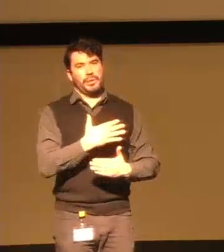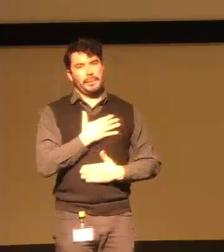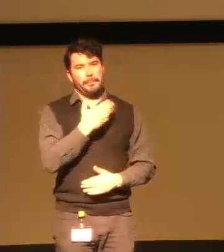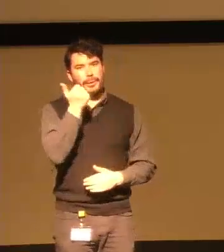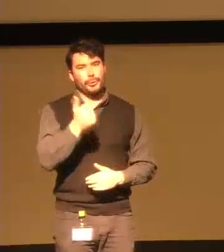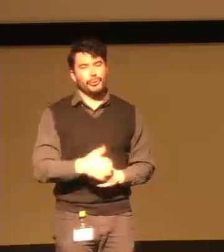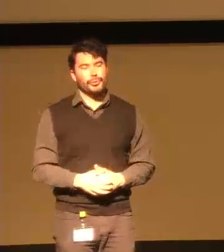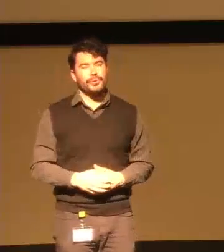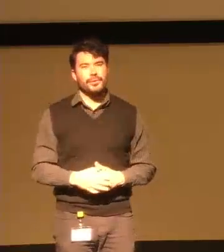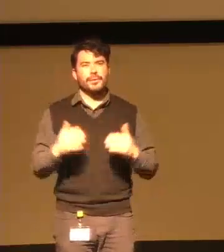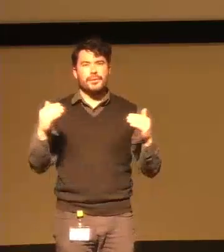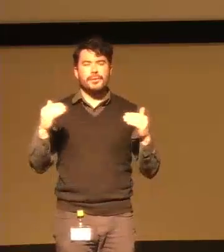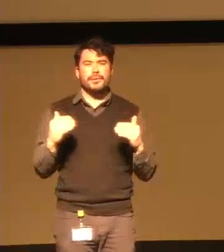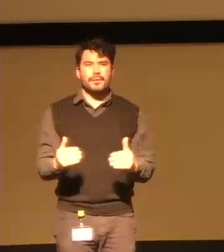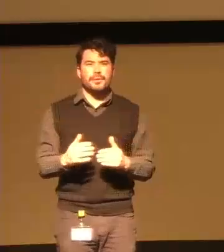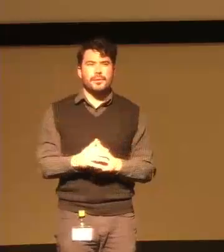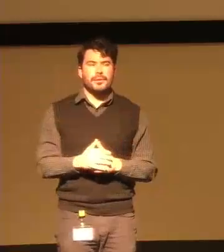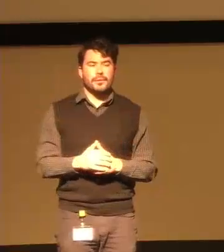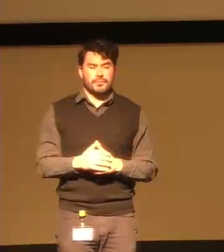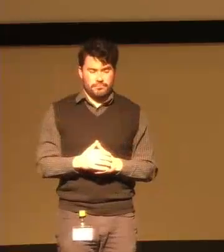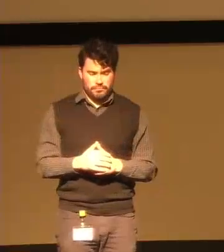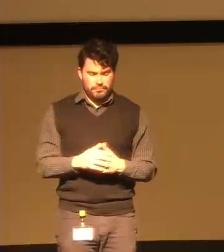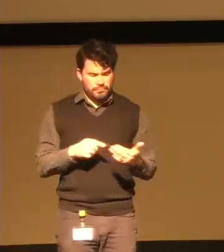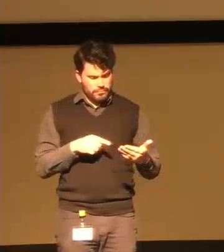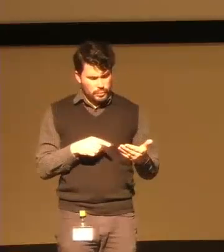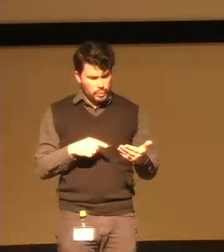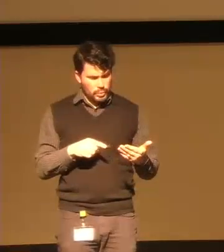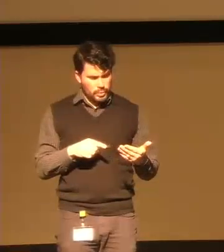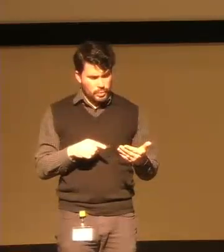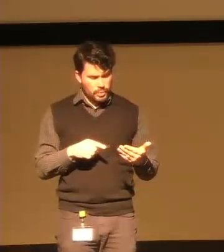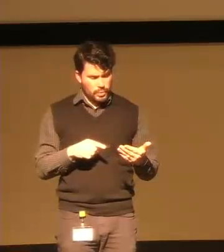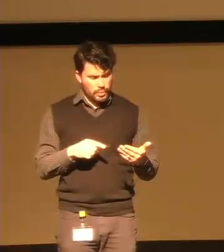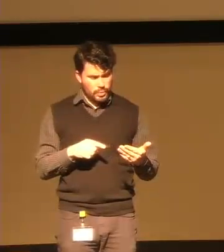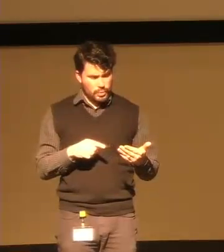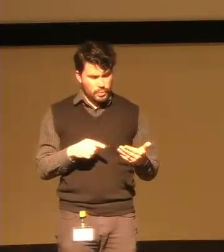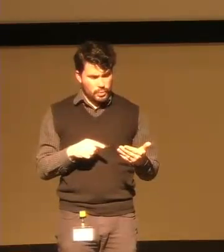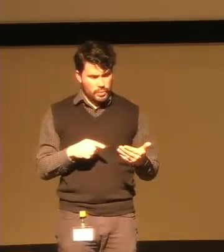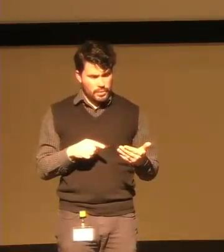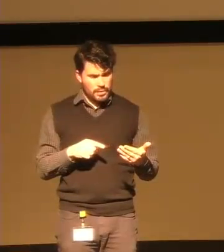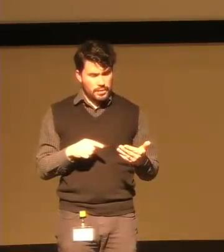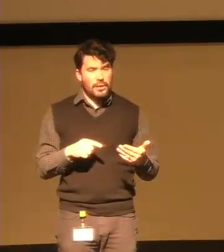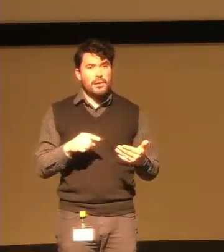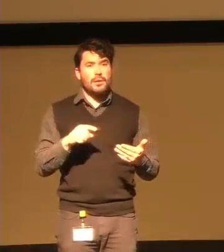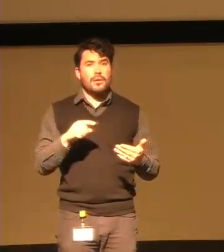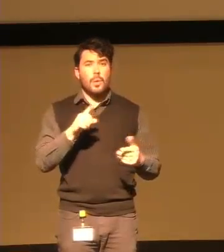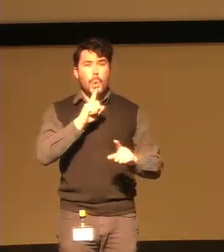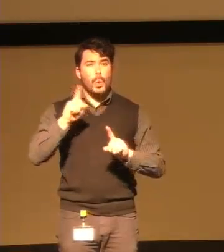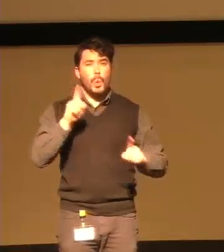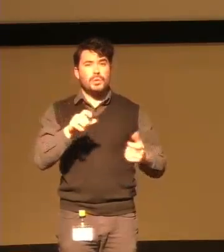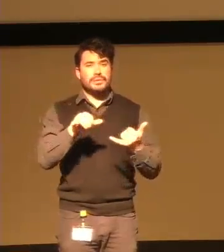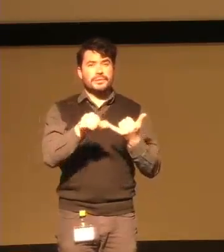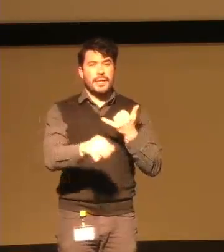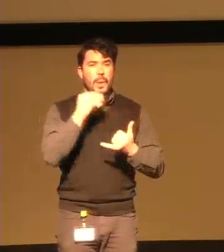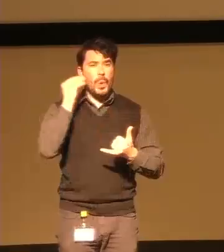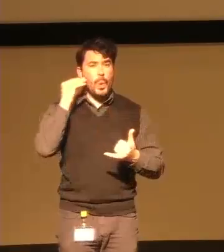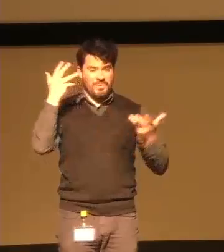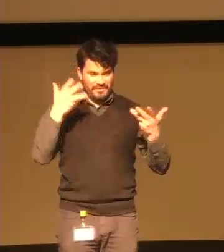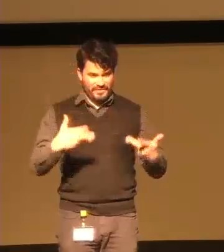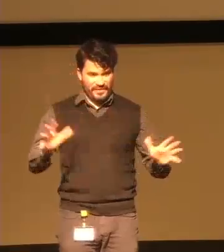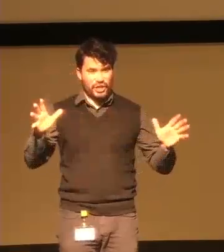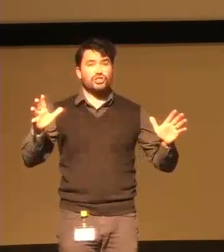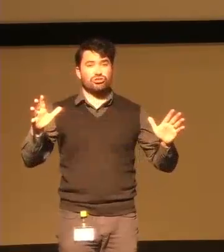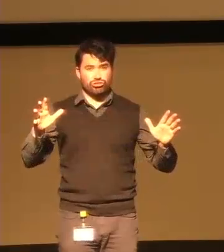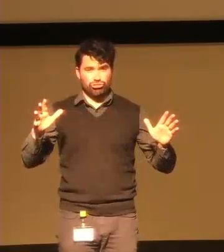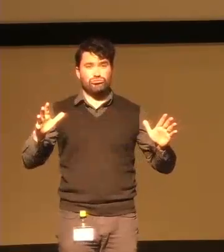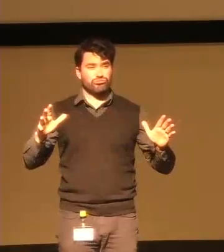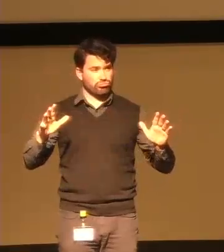One said, do we anticipate a spike in new cases once the stay-at-home ends? So I don't know. We don't